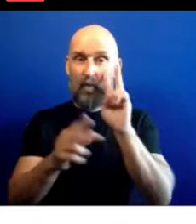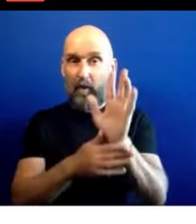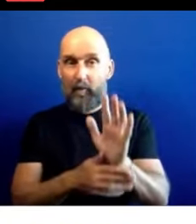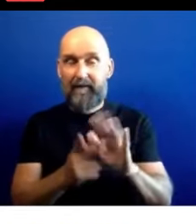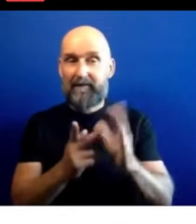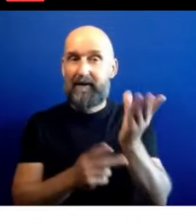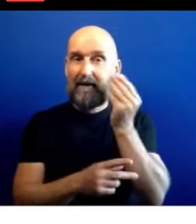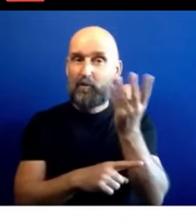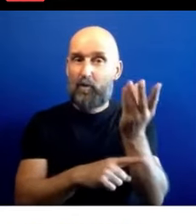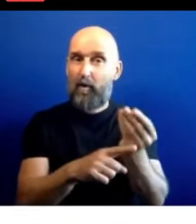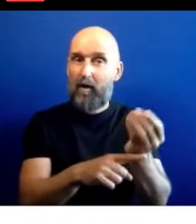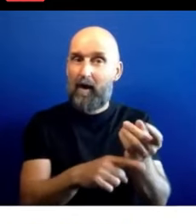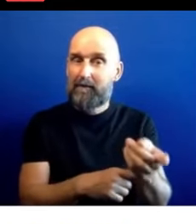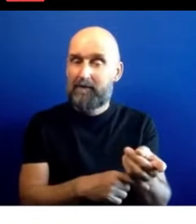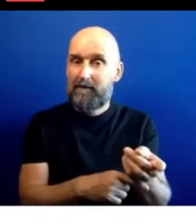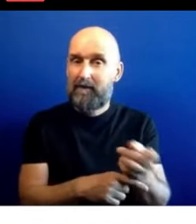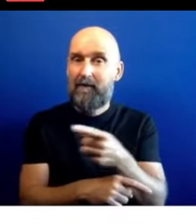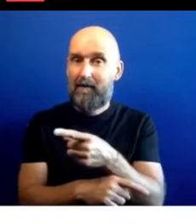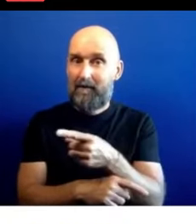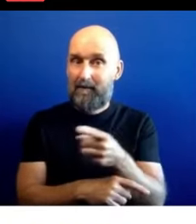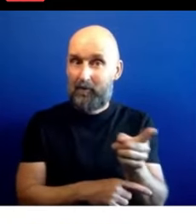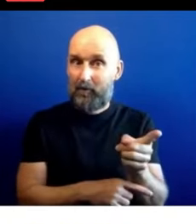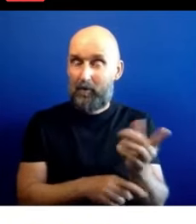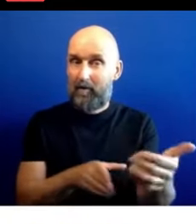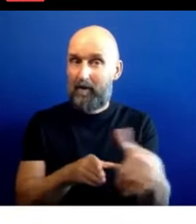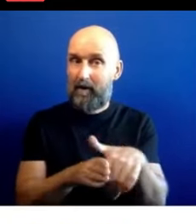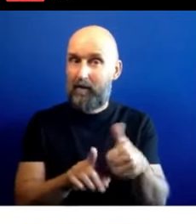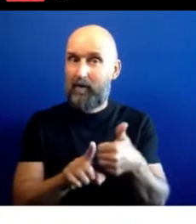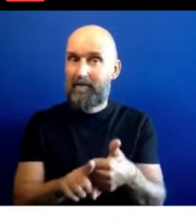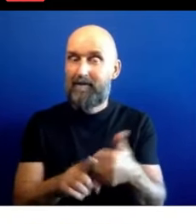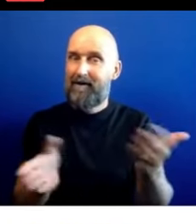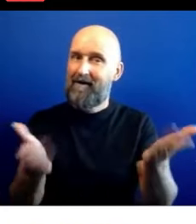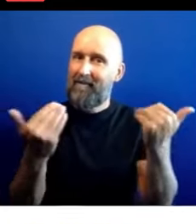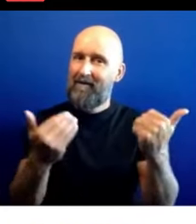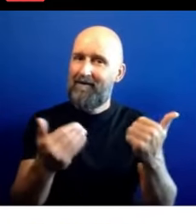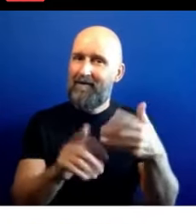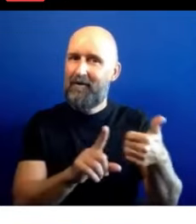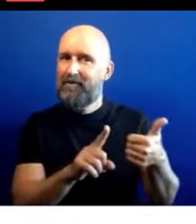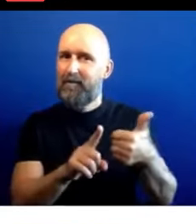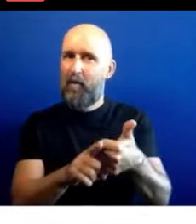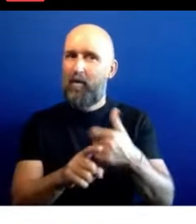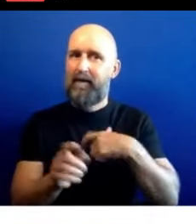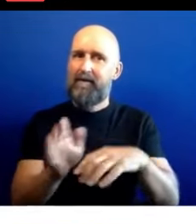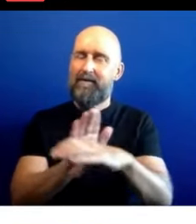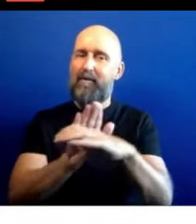podcasts, then you are all in this with us. Come on, my lovelies, please support the motion. Yeah.